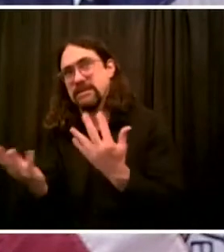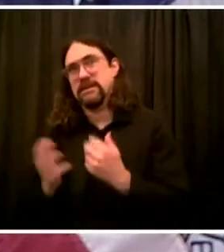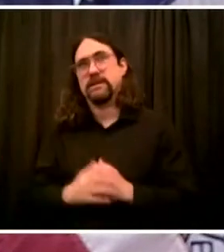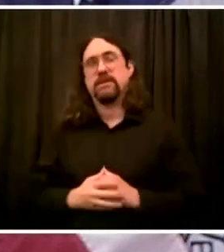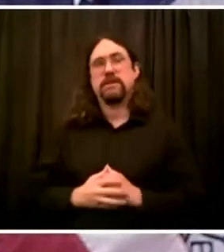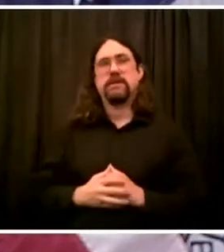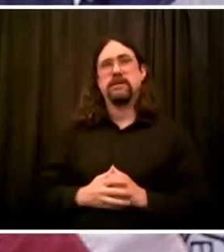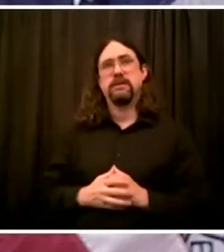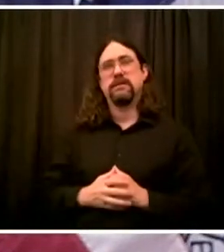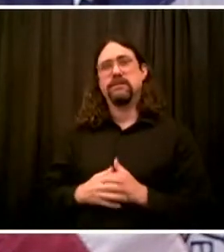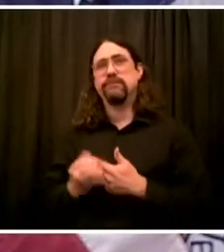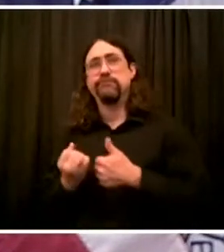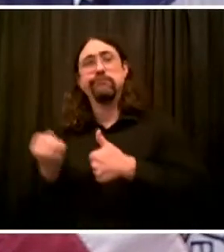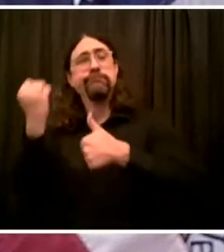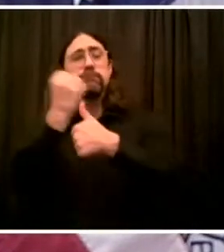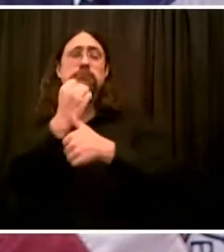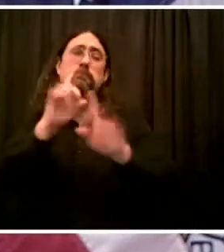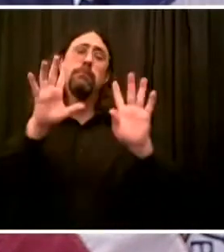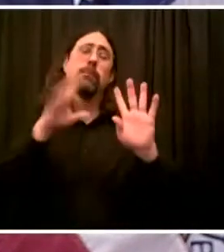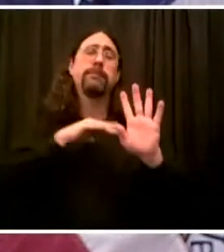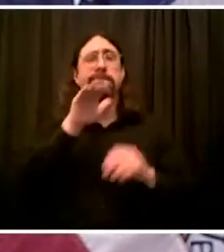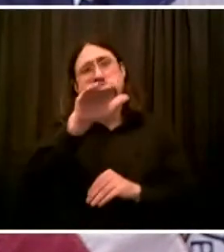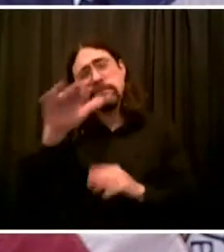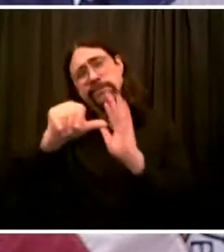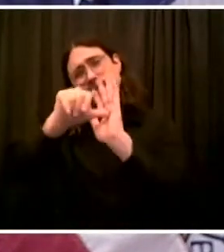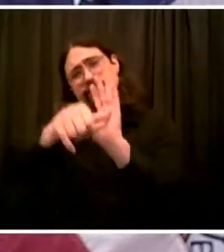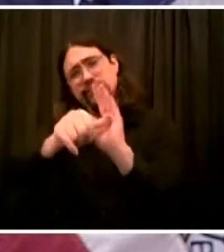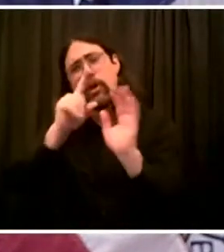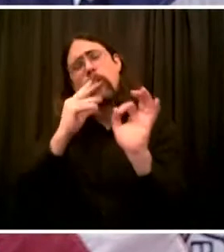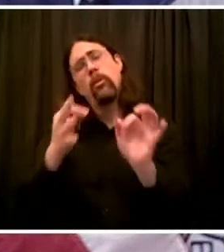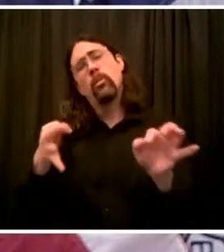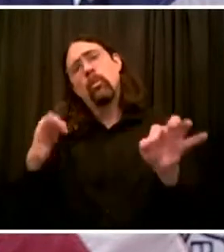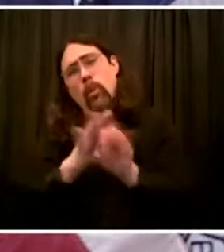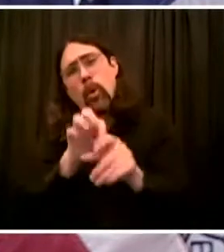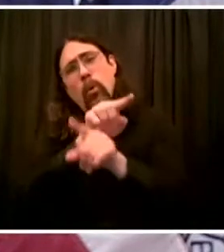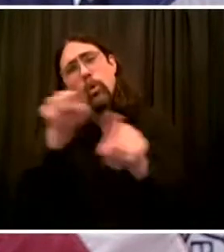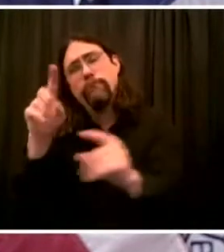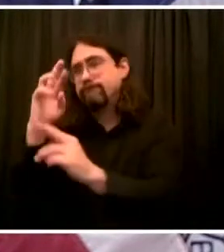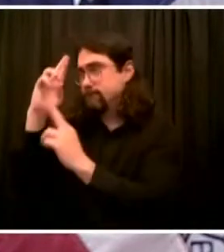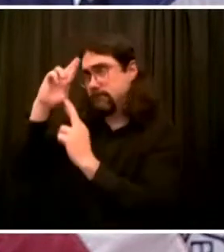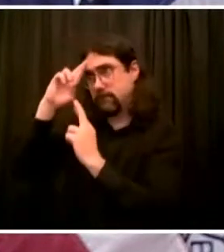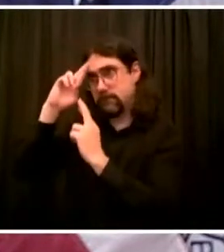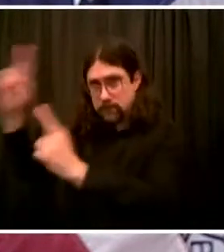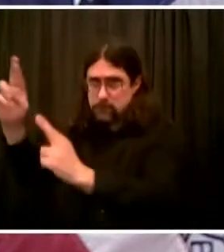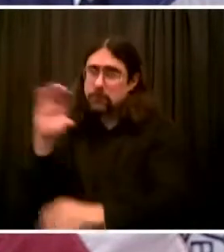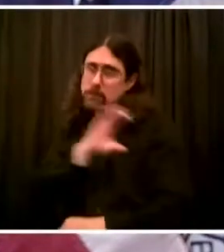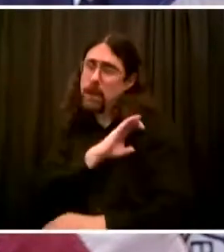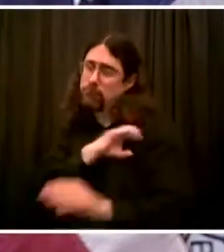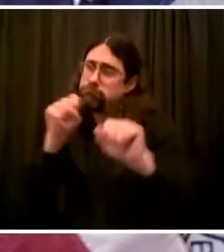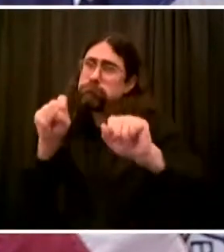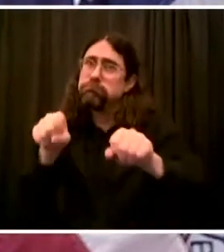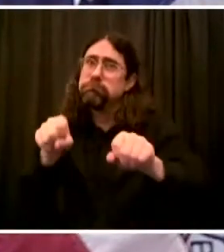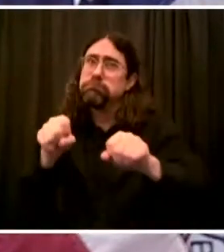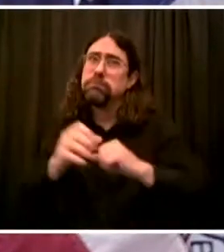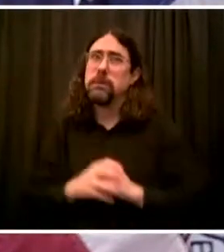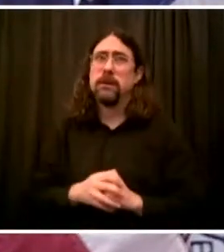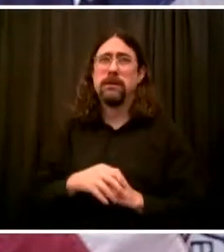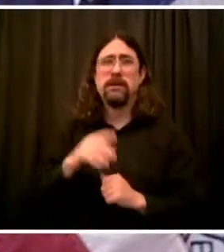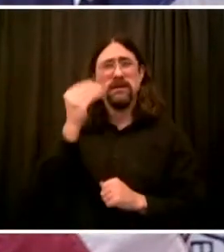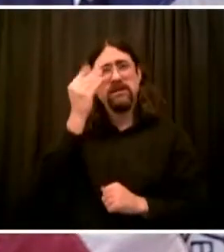us. So we have to work together in this city to try and get everyone to play their role respectfully of each